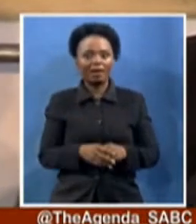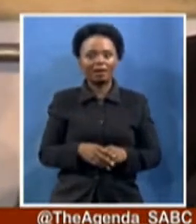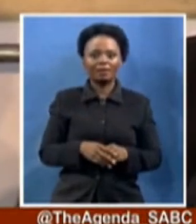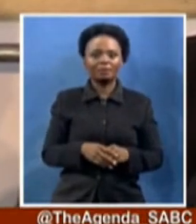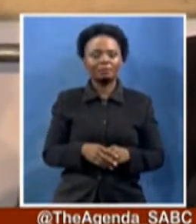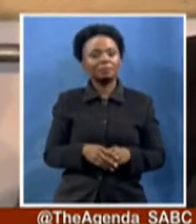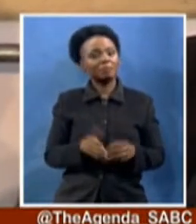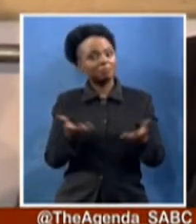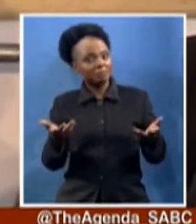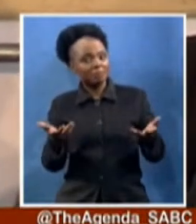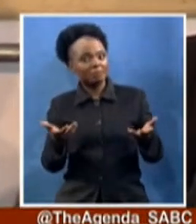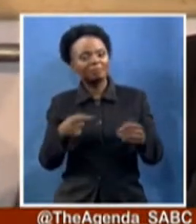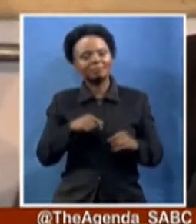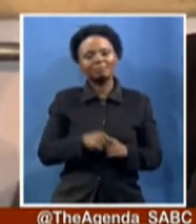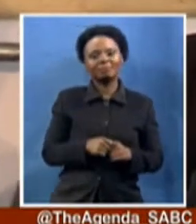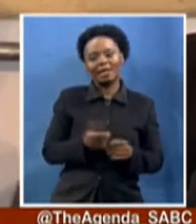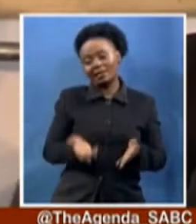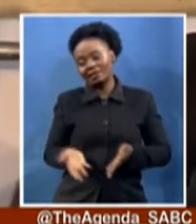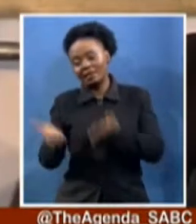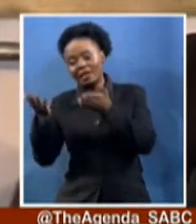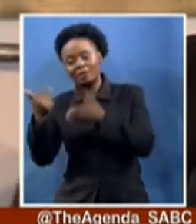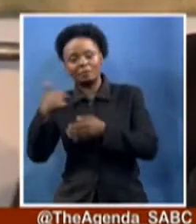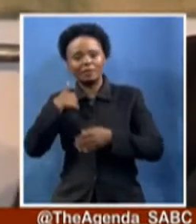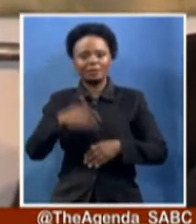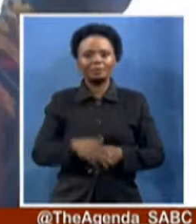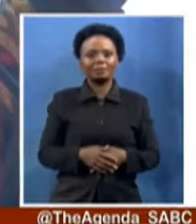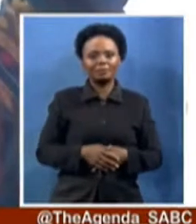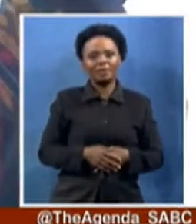Tumamena, Tumamena, Tumamena.